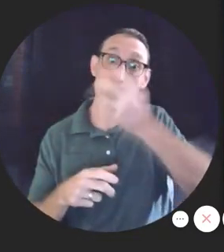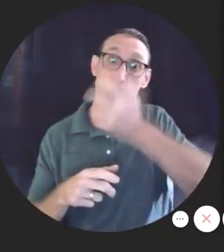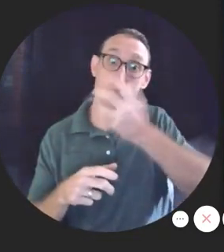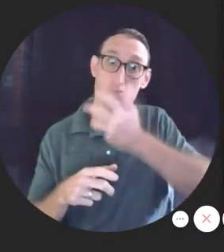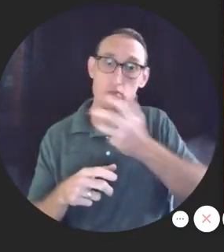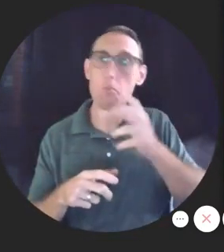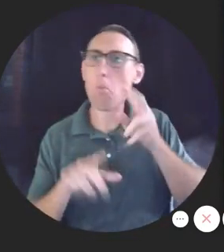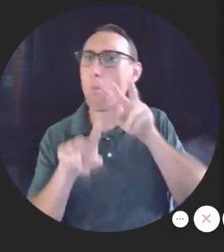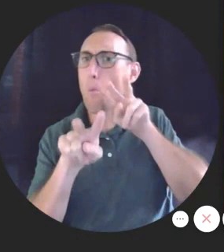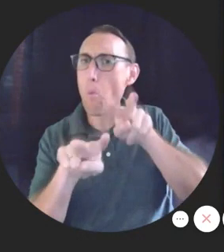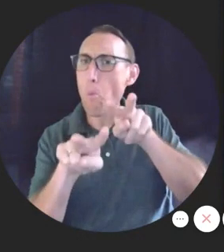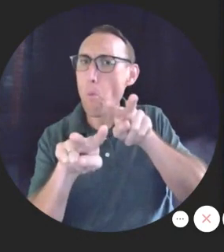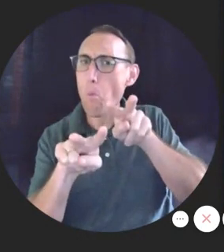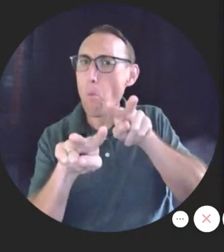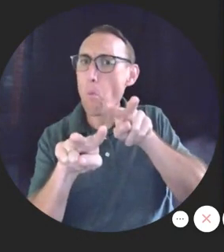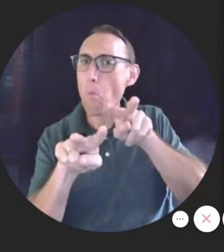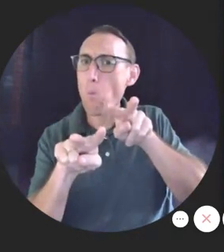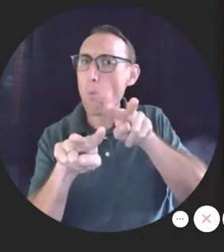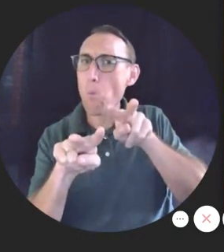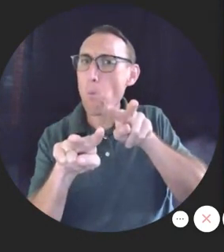gets bigger.